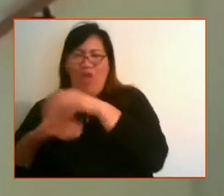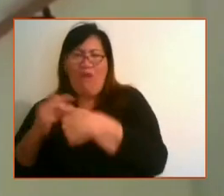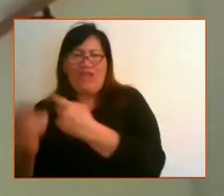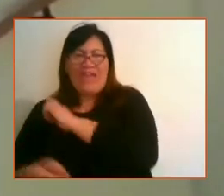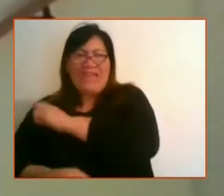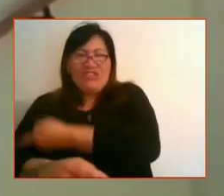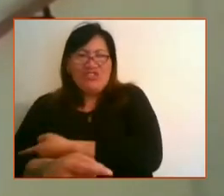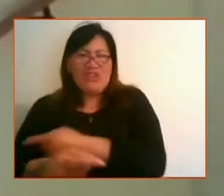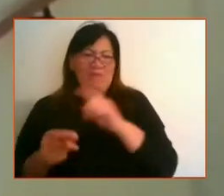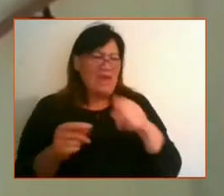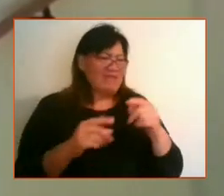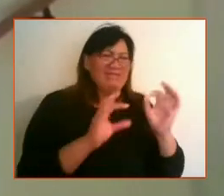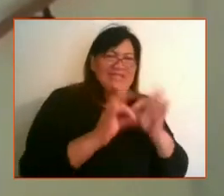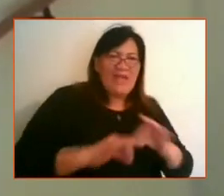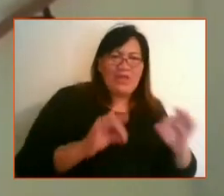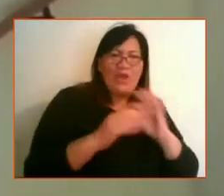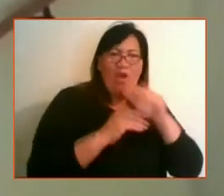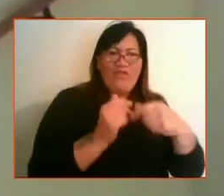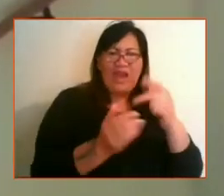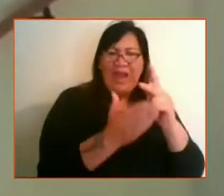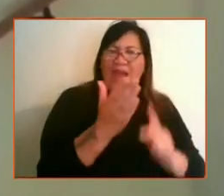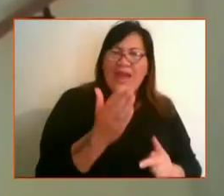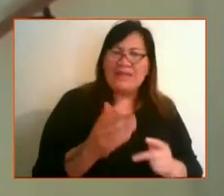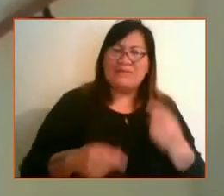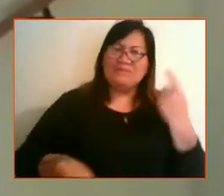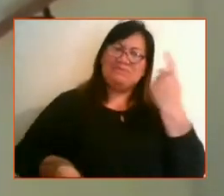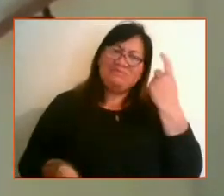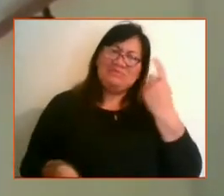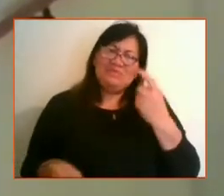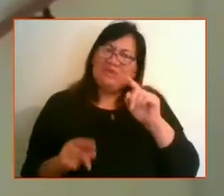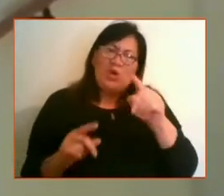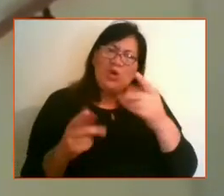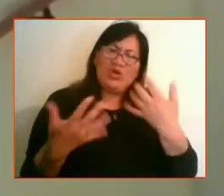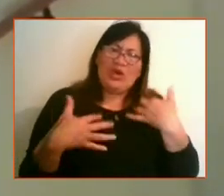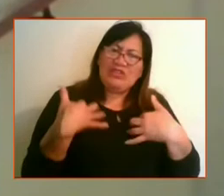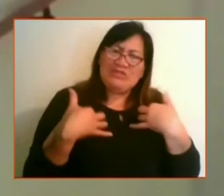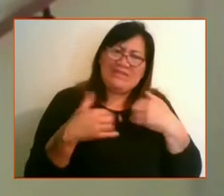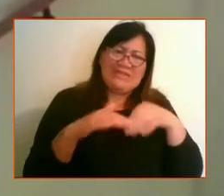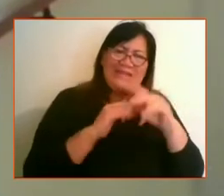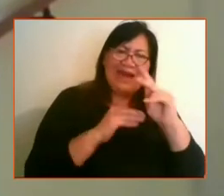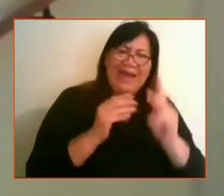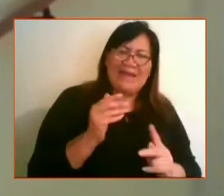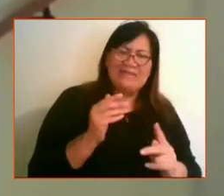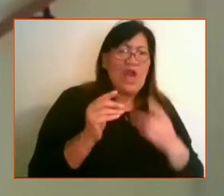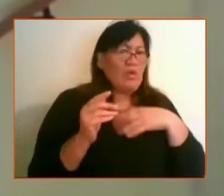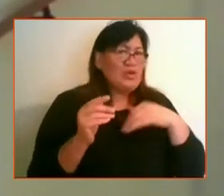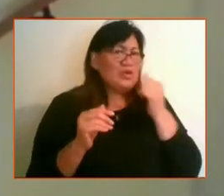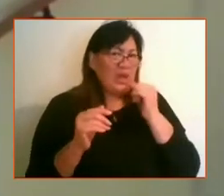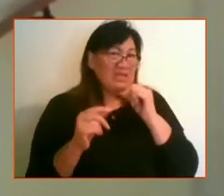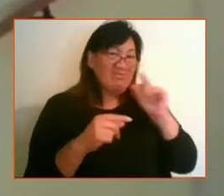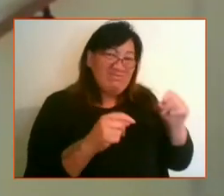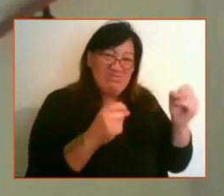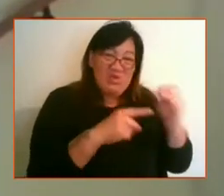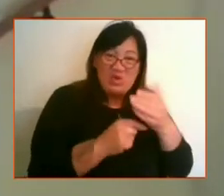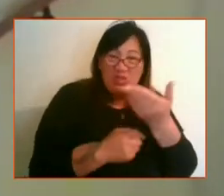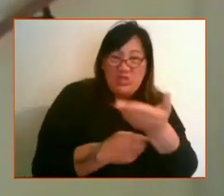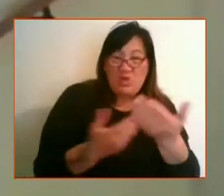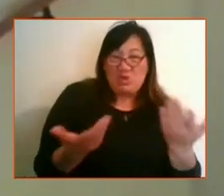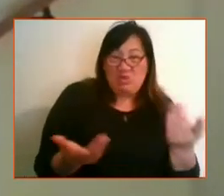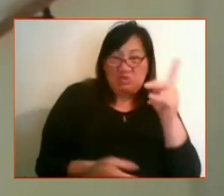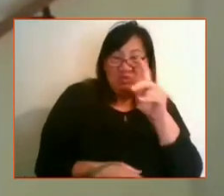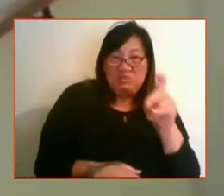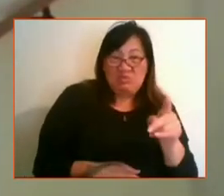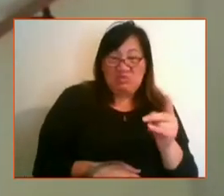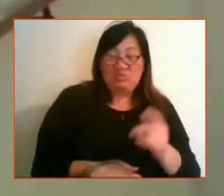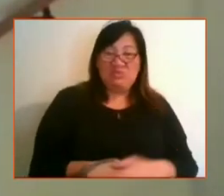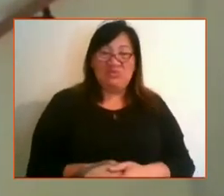much out there around your interest in the arts. Can I ask you how important the sector is to you? Oh, well, actually,